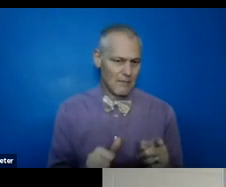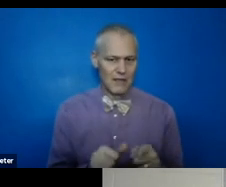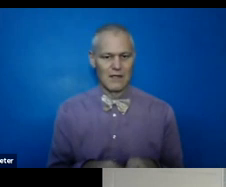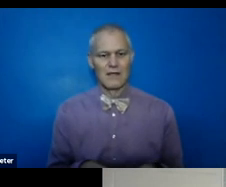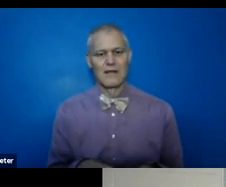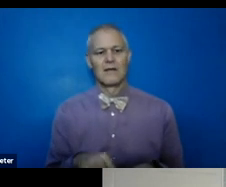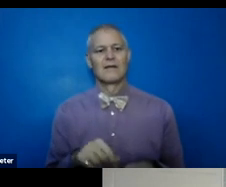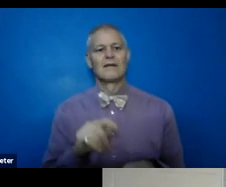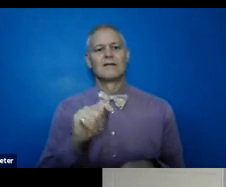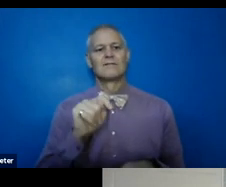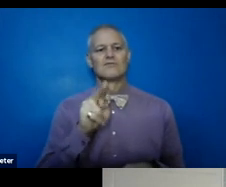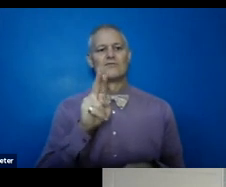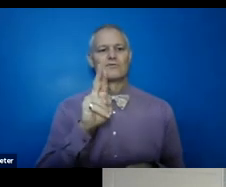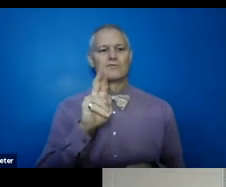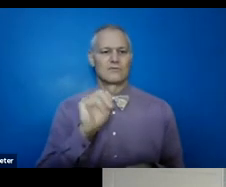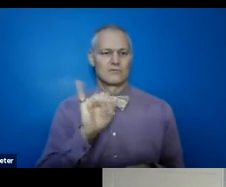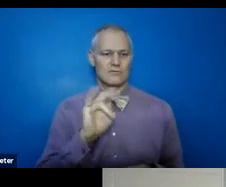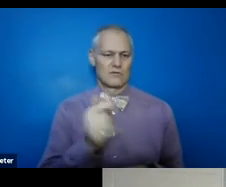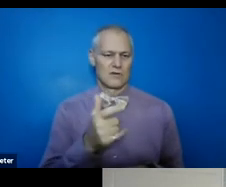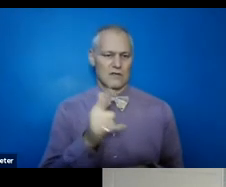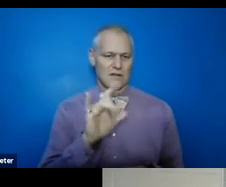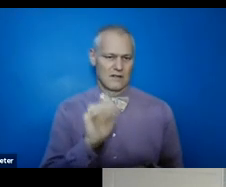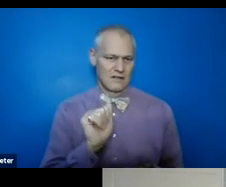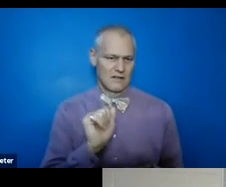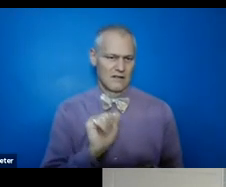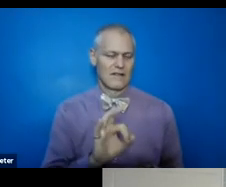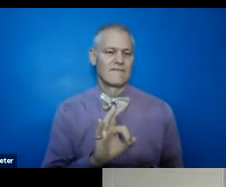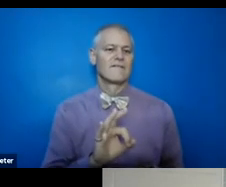Leaf's model being like tied up with actually being like